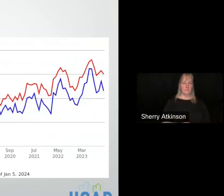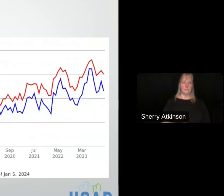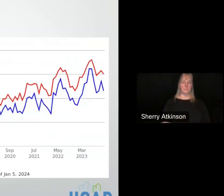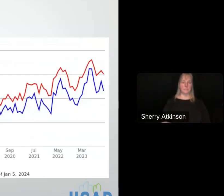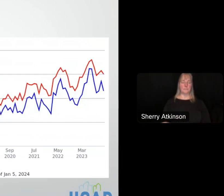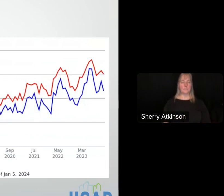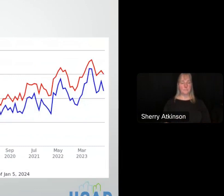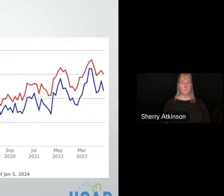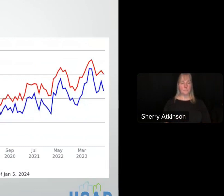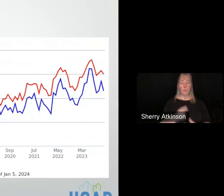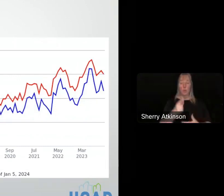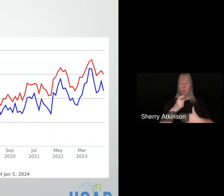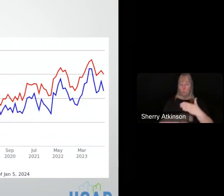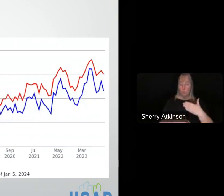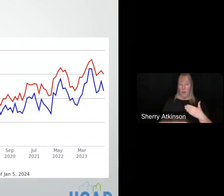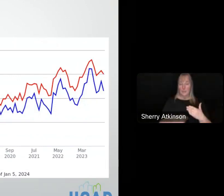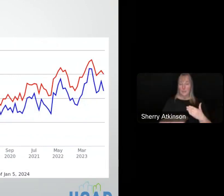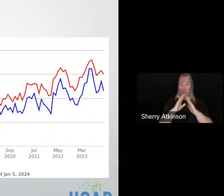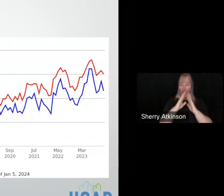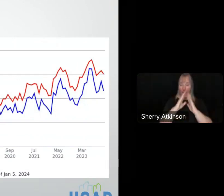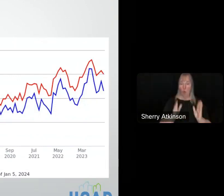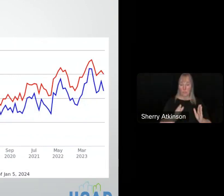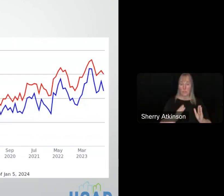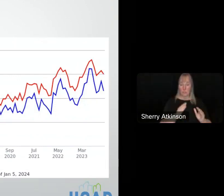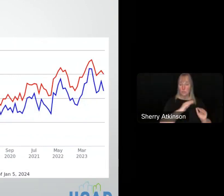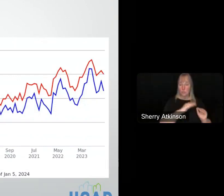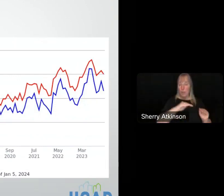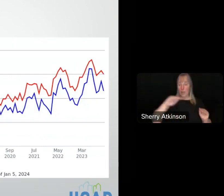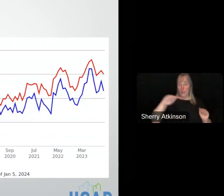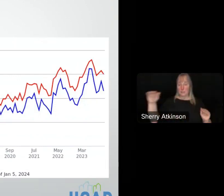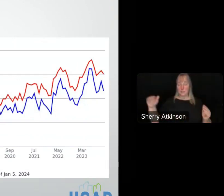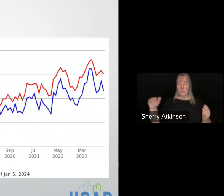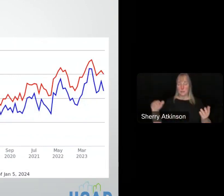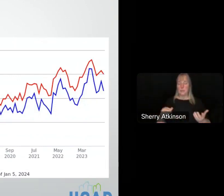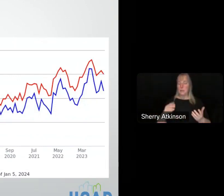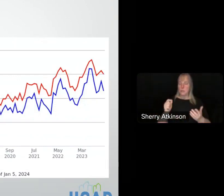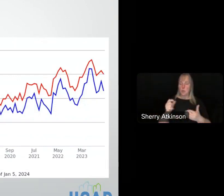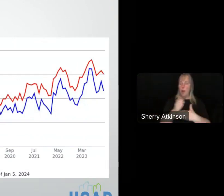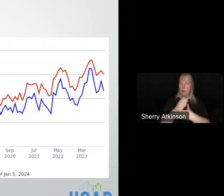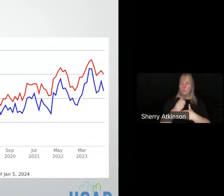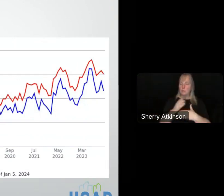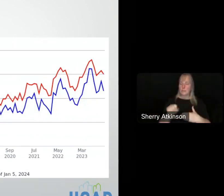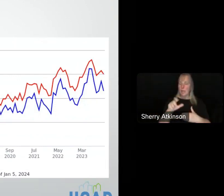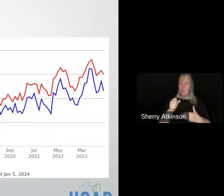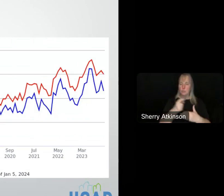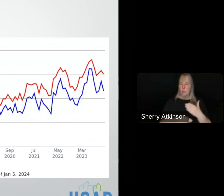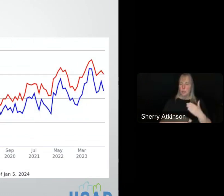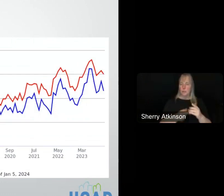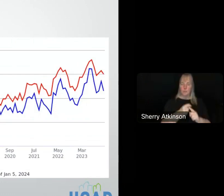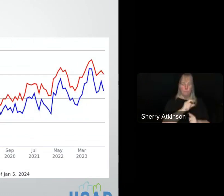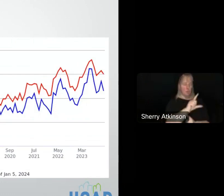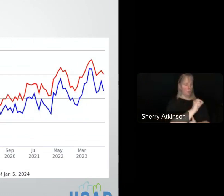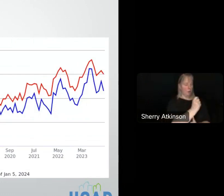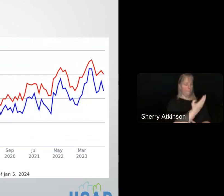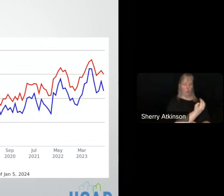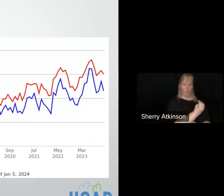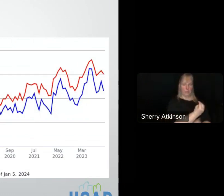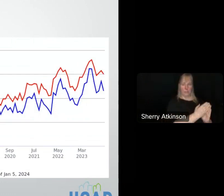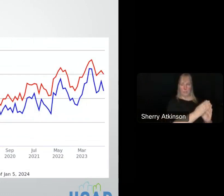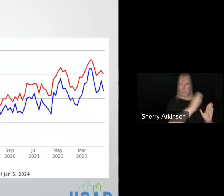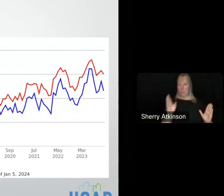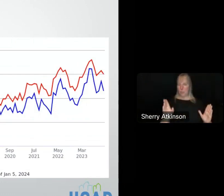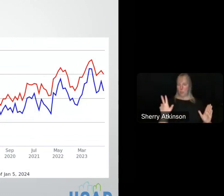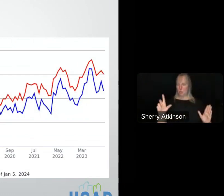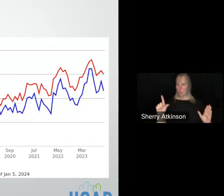So the price housing trends. So let's just talk about just the average sales price from 2014 up to